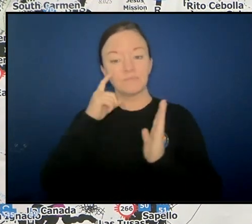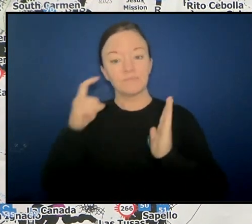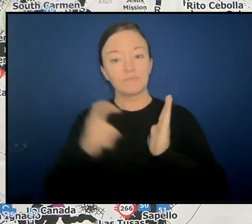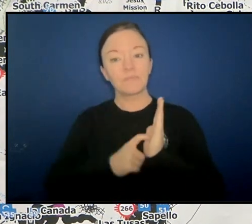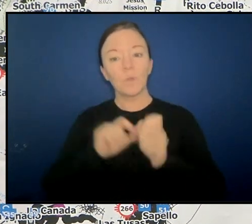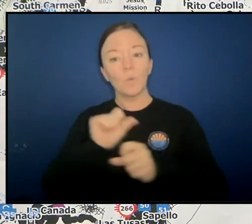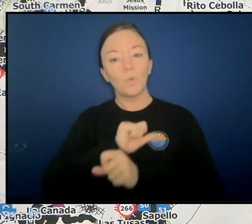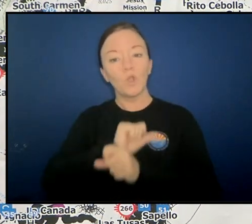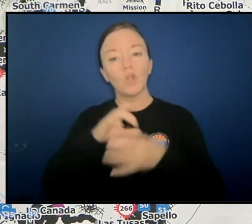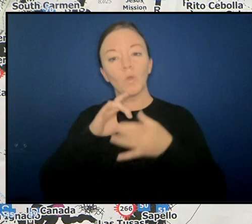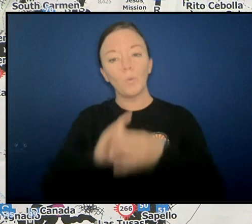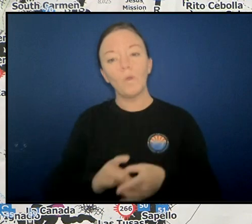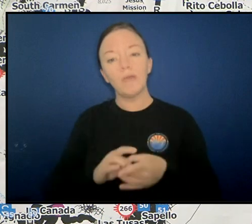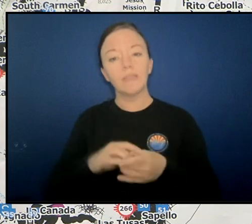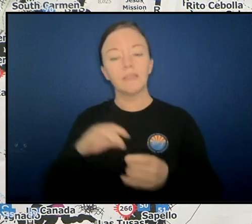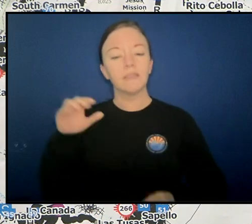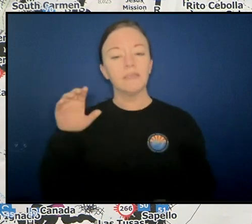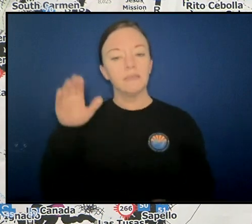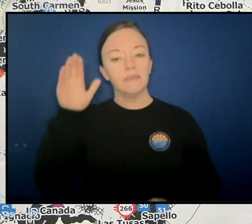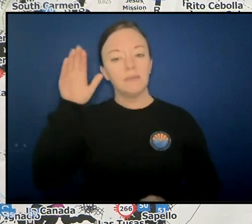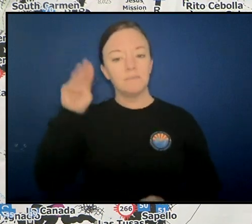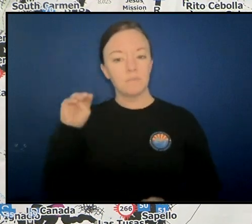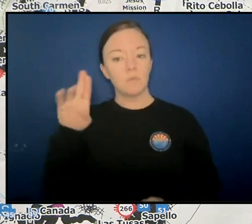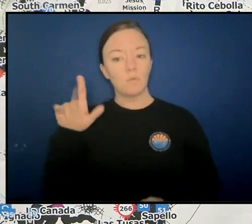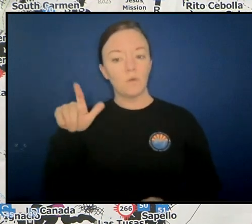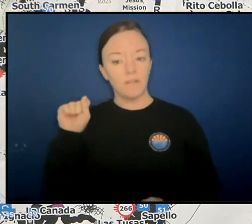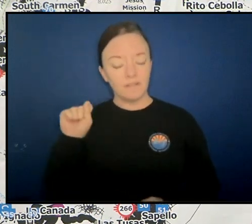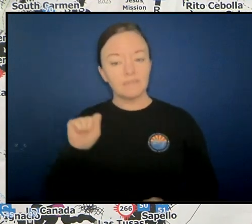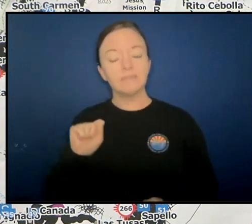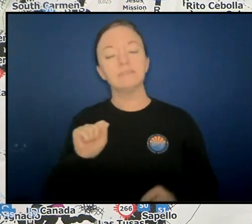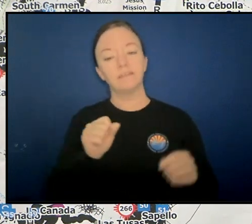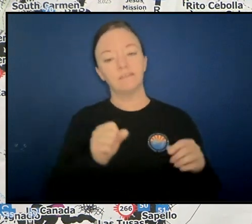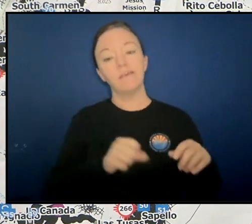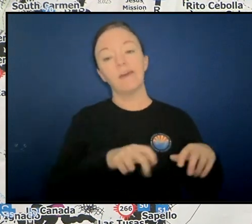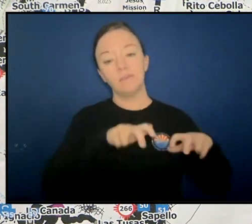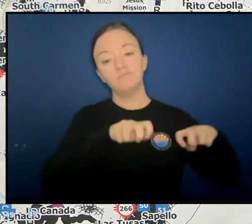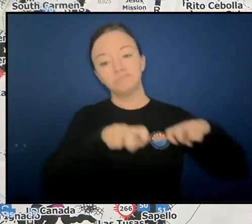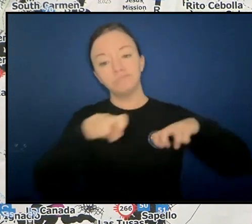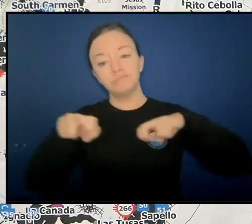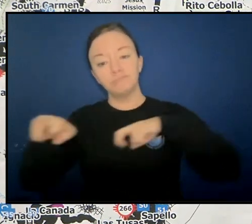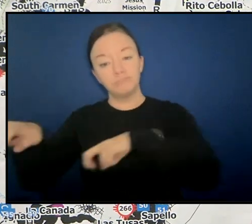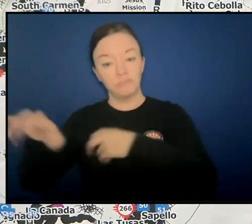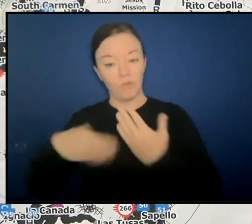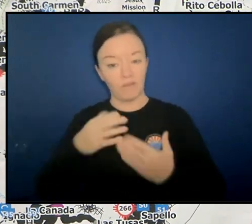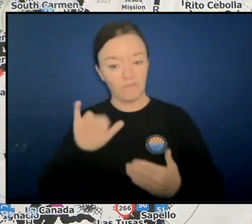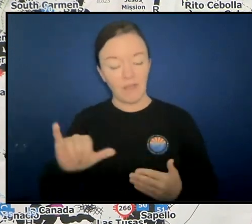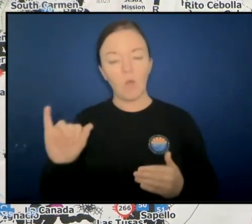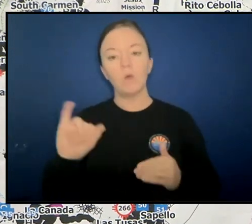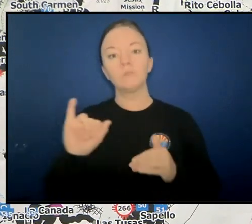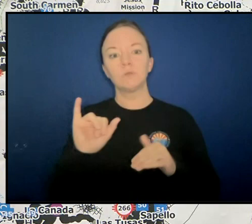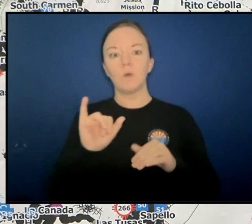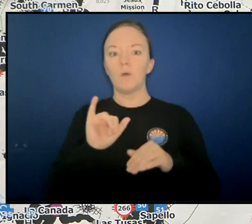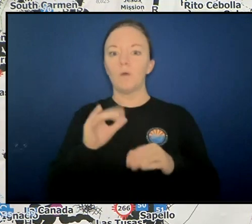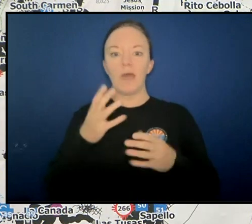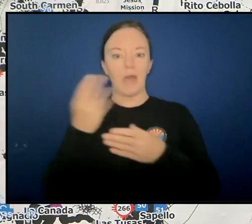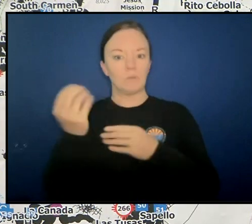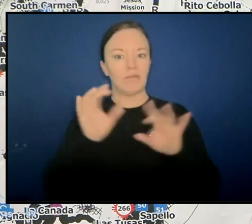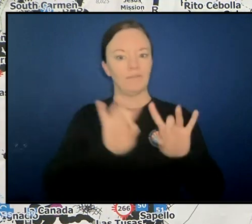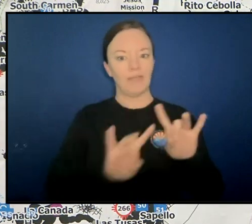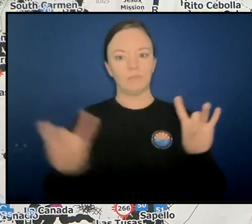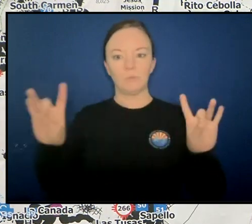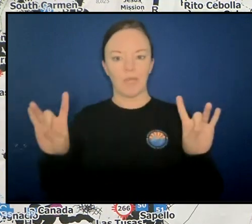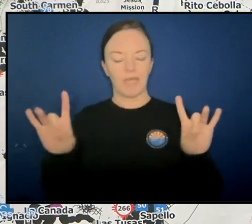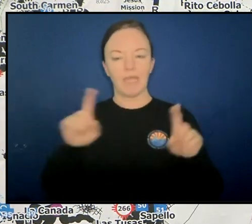doing. And then outside of the hours of 8 a.m. and 8 p.m., you're always welcome to call that 911. And if there's an issue going on that